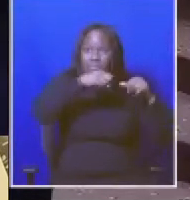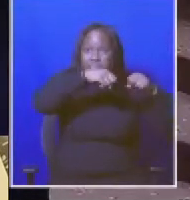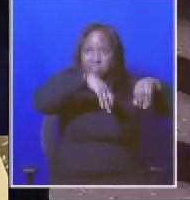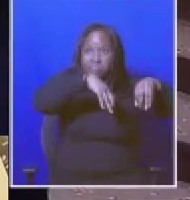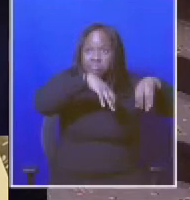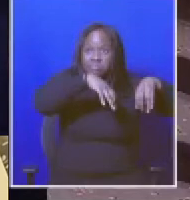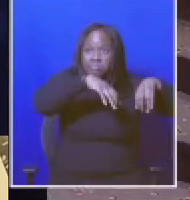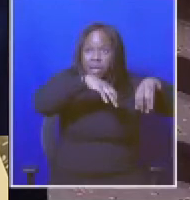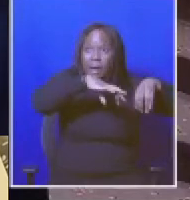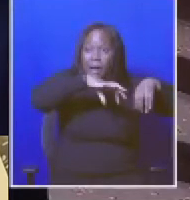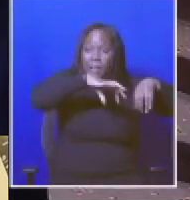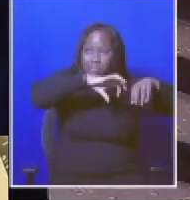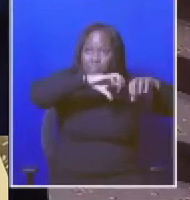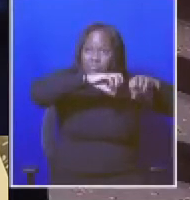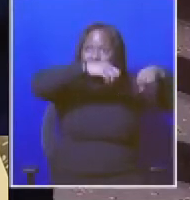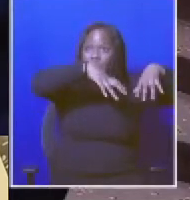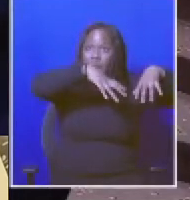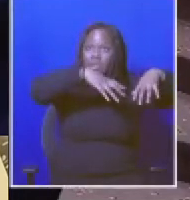Yes, Deputy President.